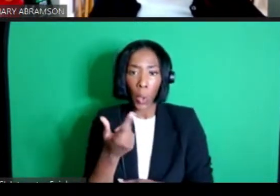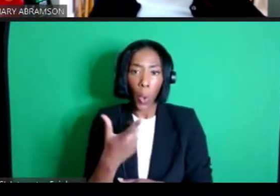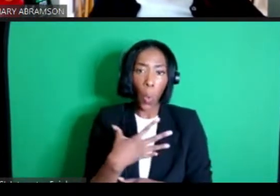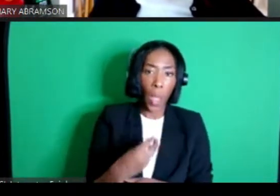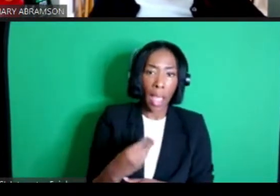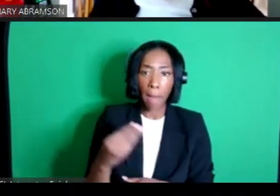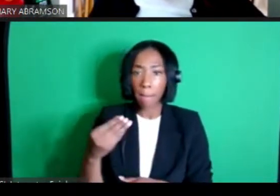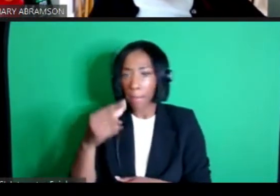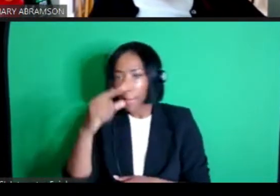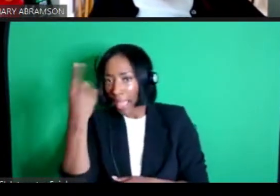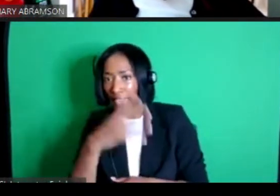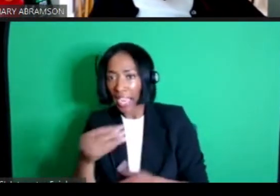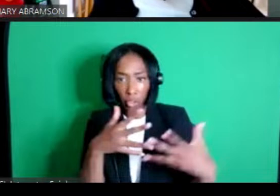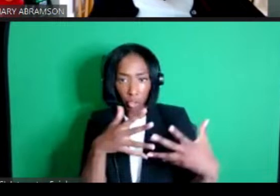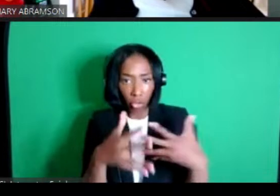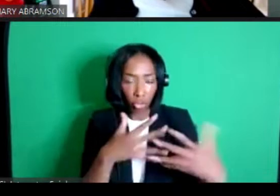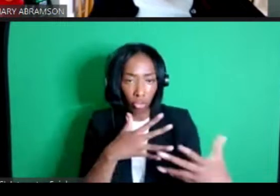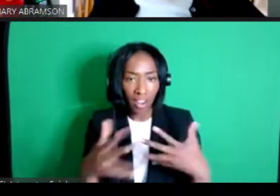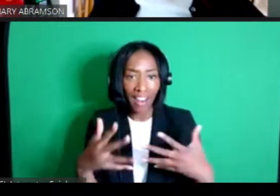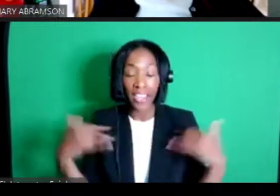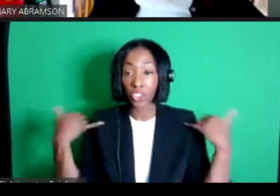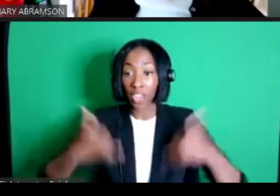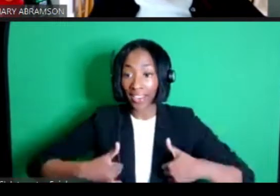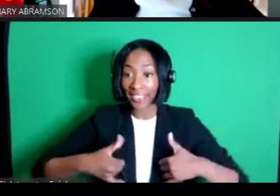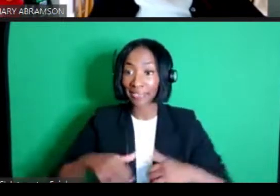a gray jacket.